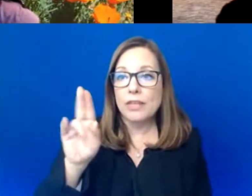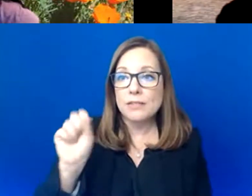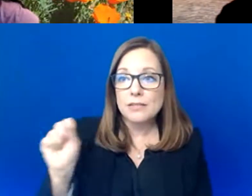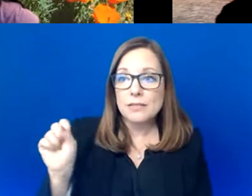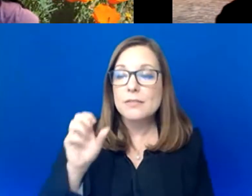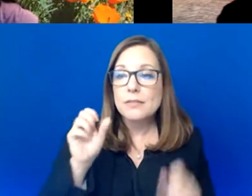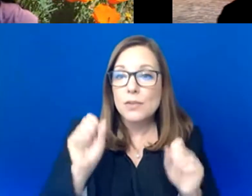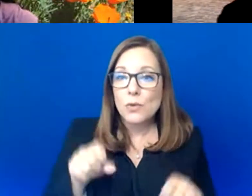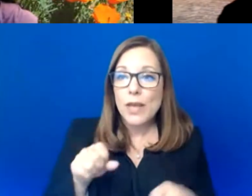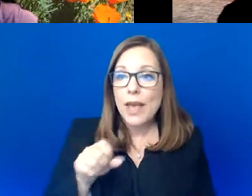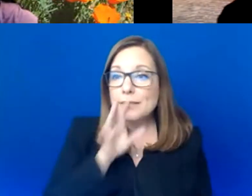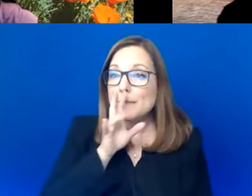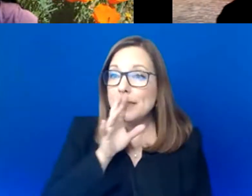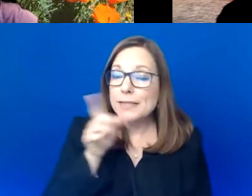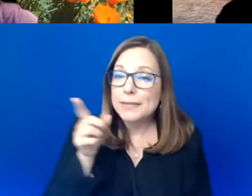unmute yourself.